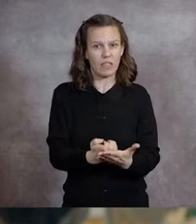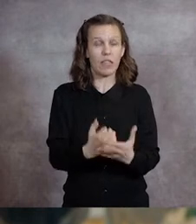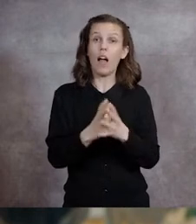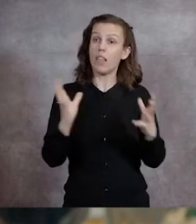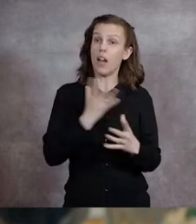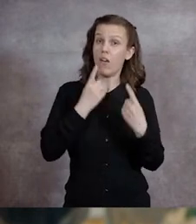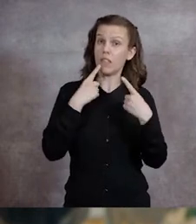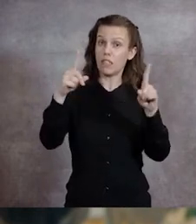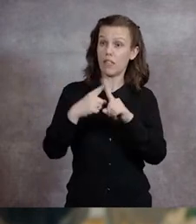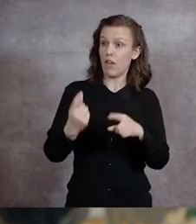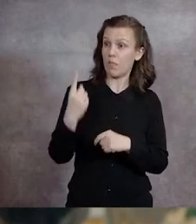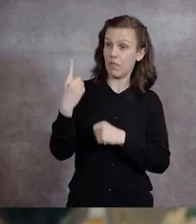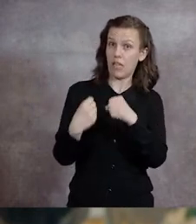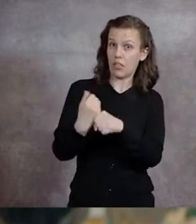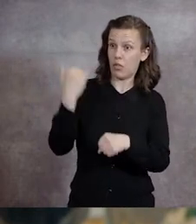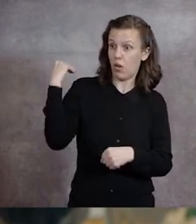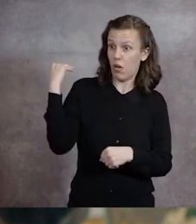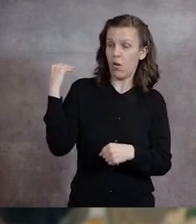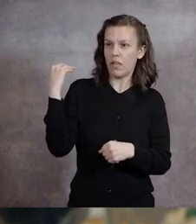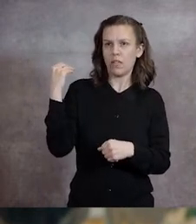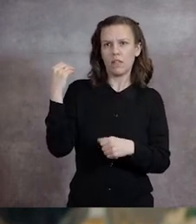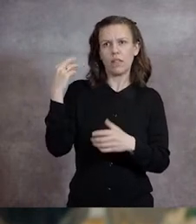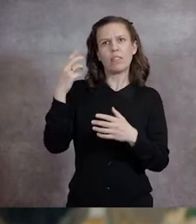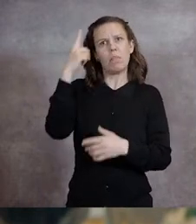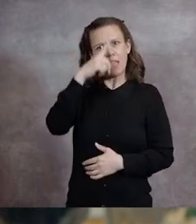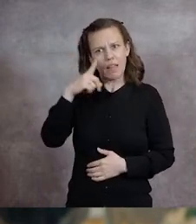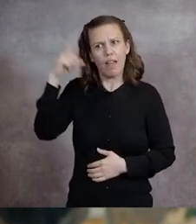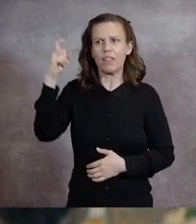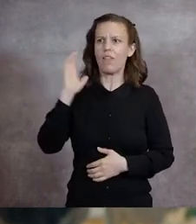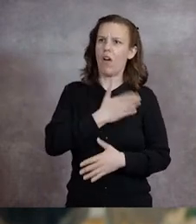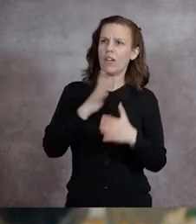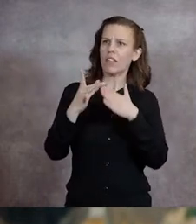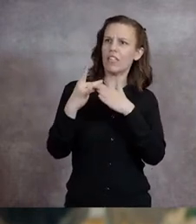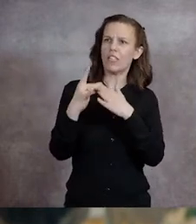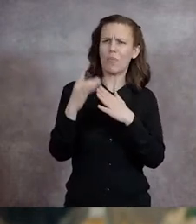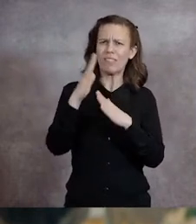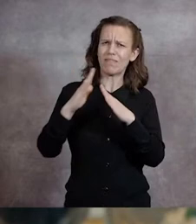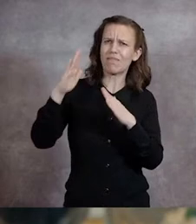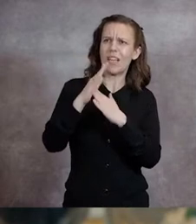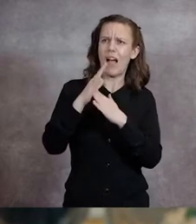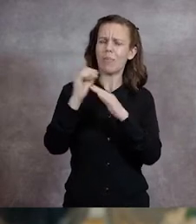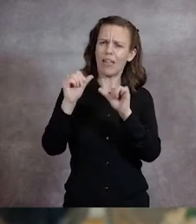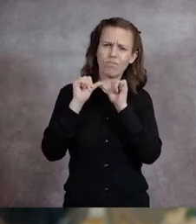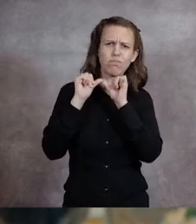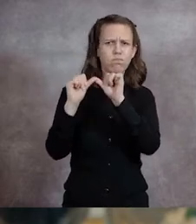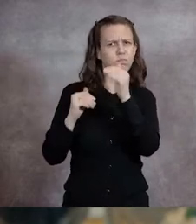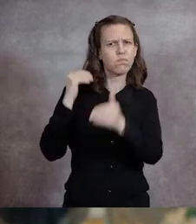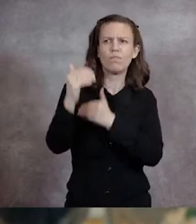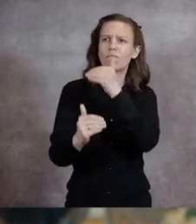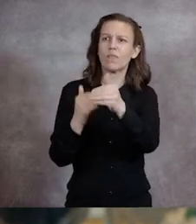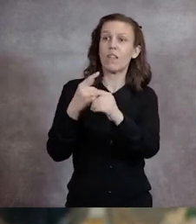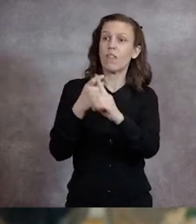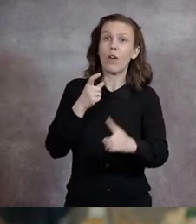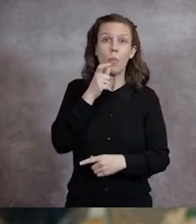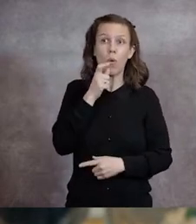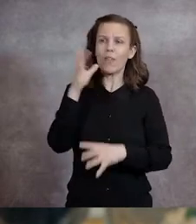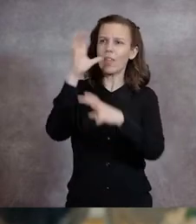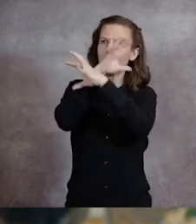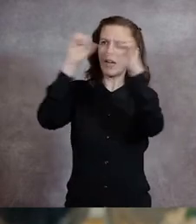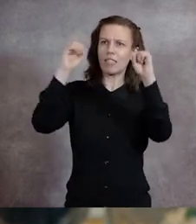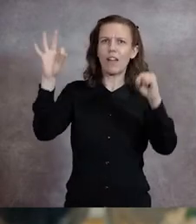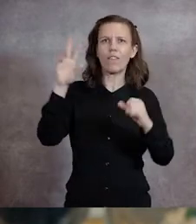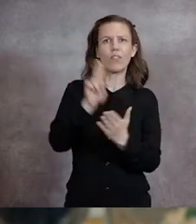last year was the result of exceptional and steady leadership from the president of our university and her team.